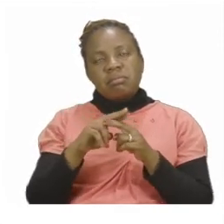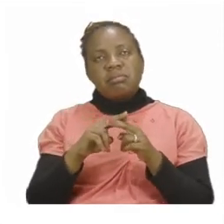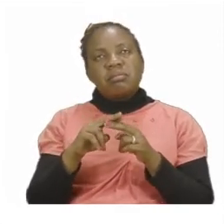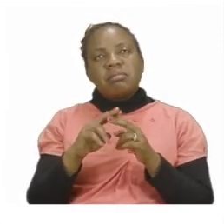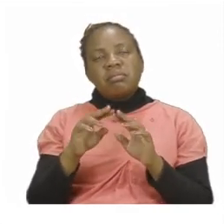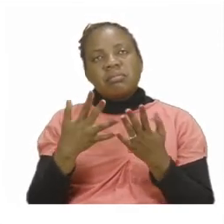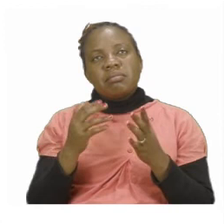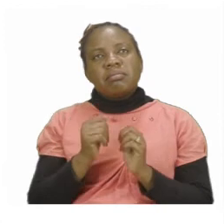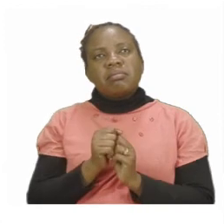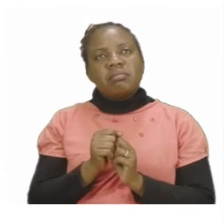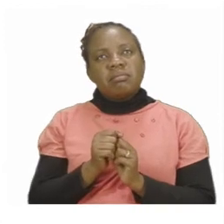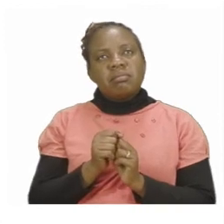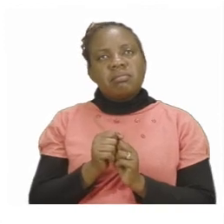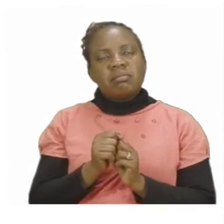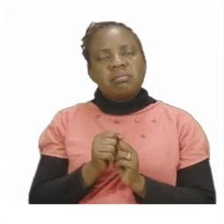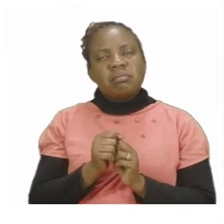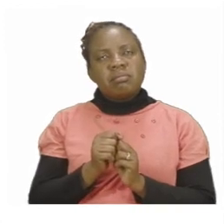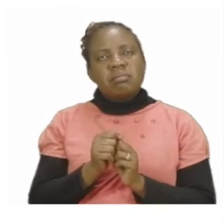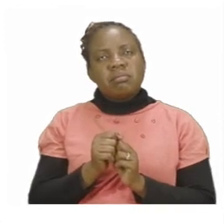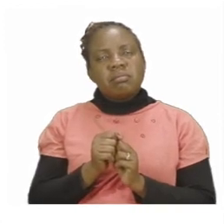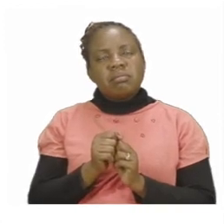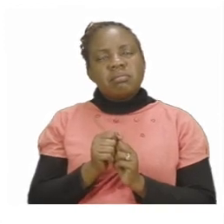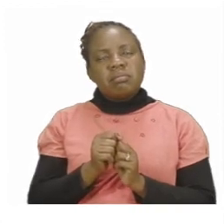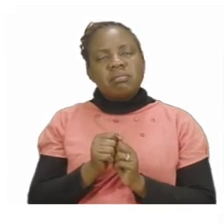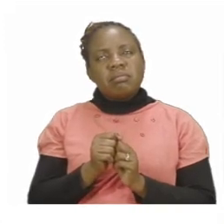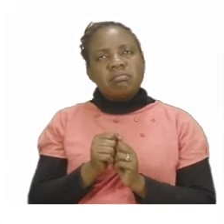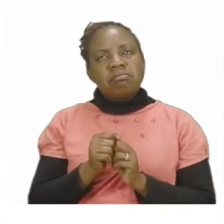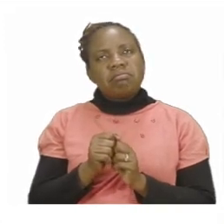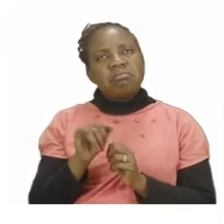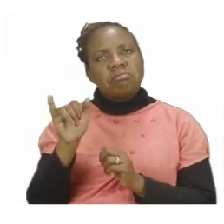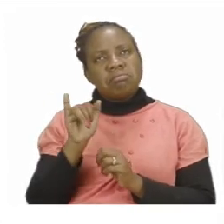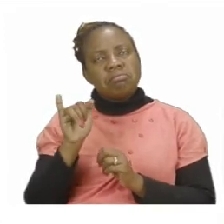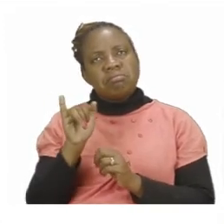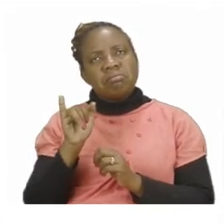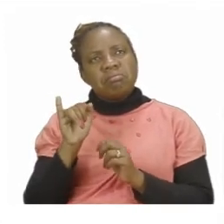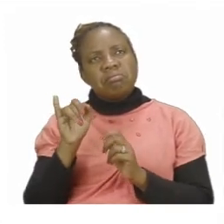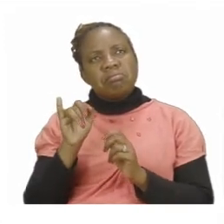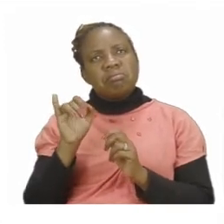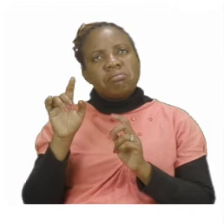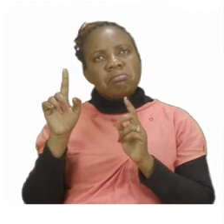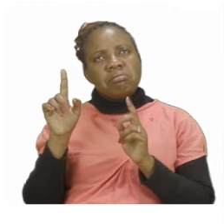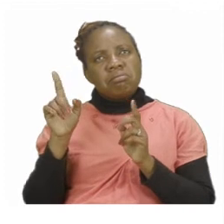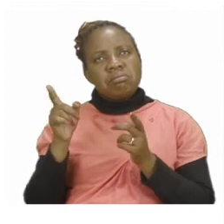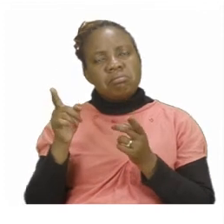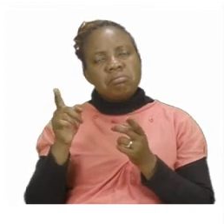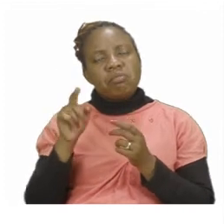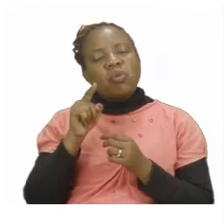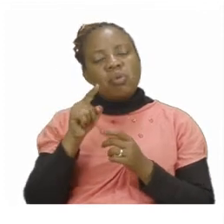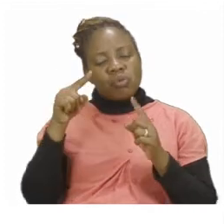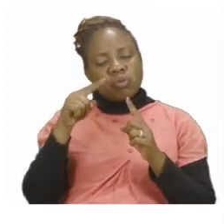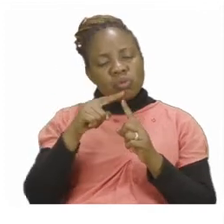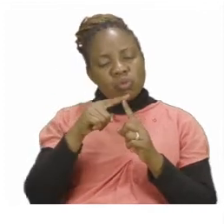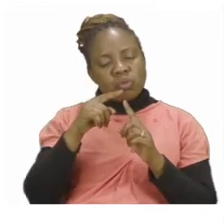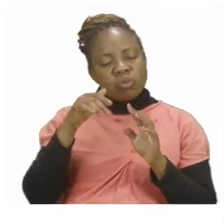is it that you have to turn into the simple future tense? It is to go. Now,